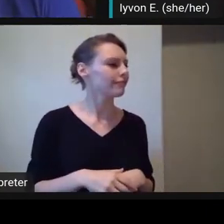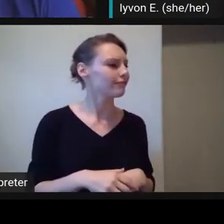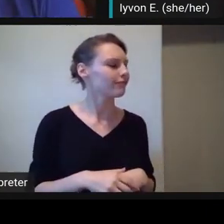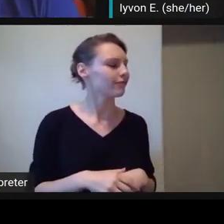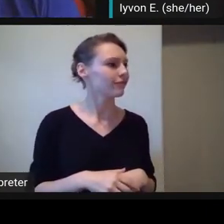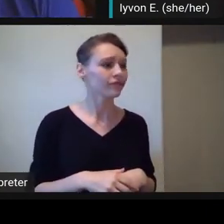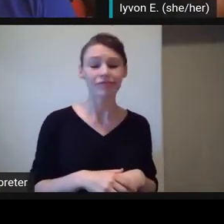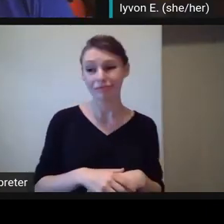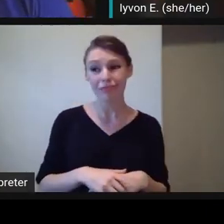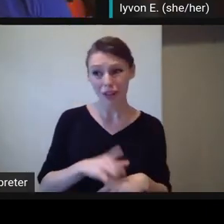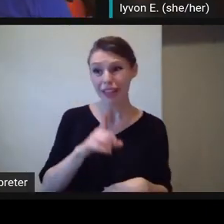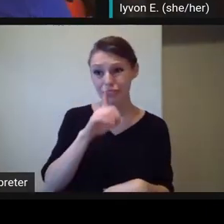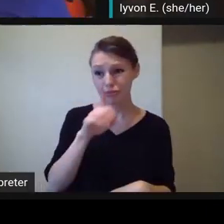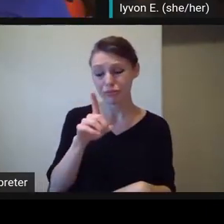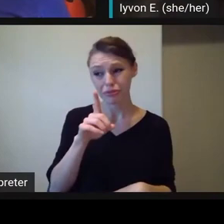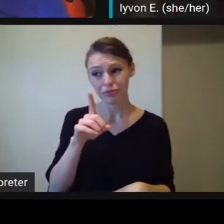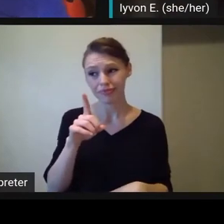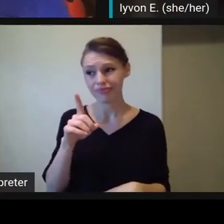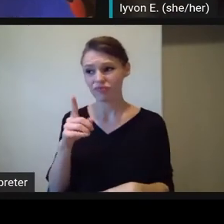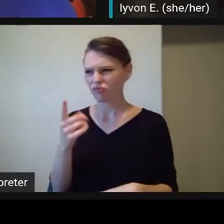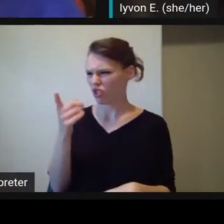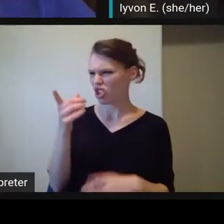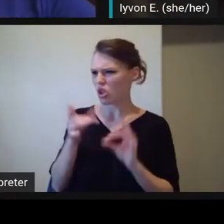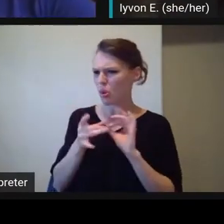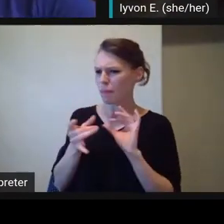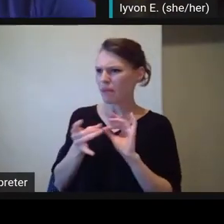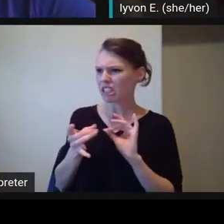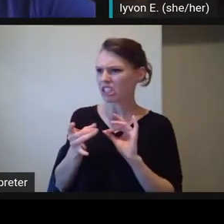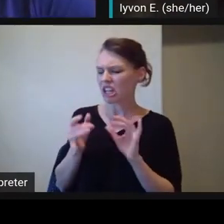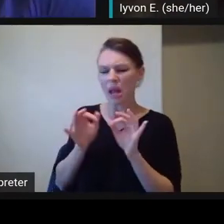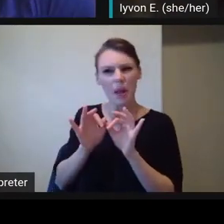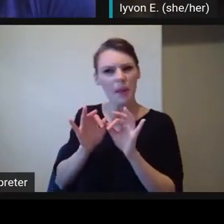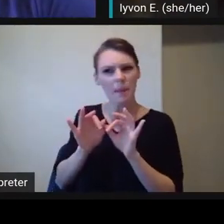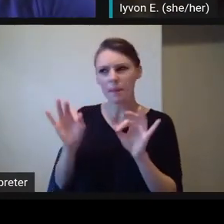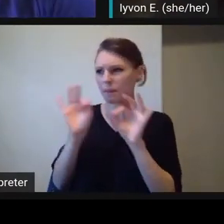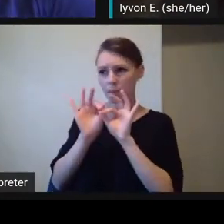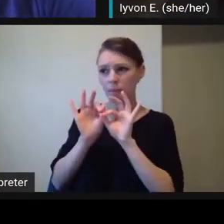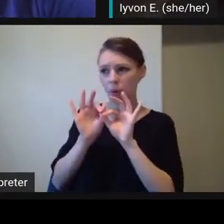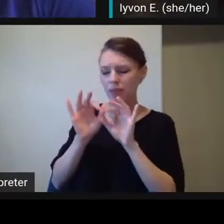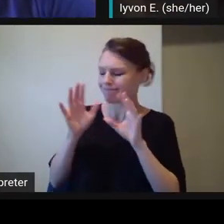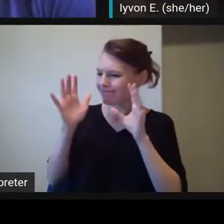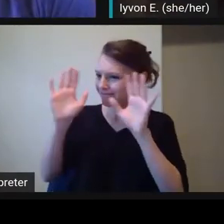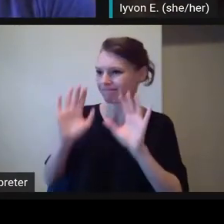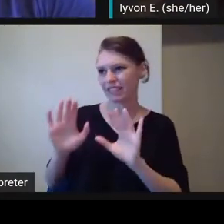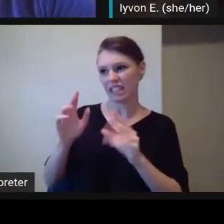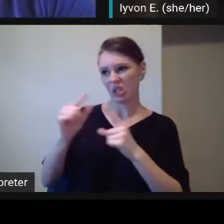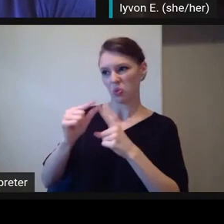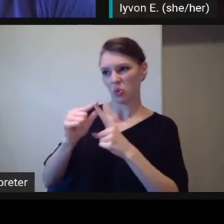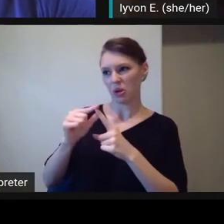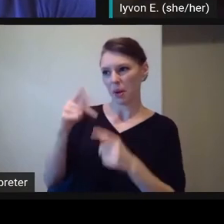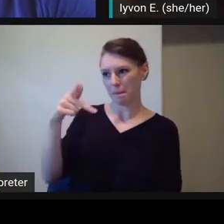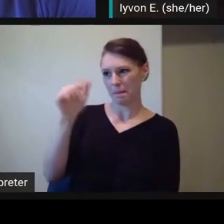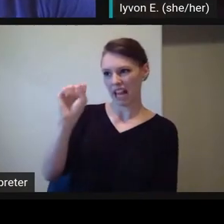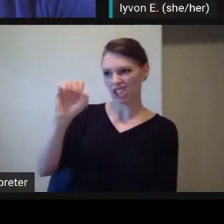No, that's so true. I mean, and like you brought up amazing word, which is passion. Like, you have to